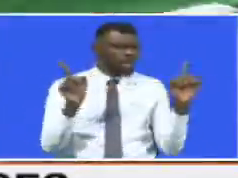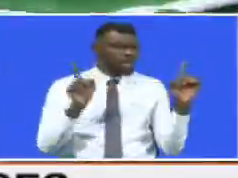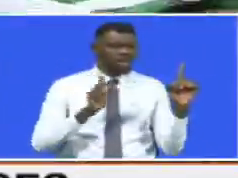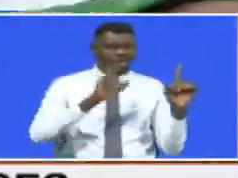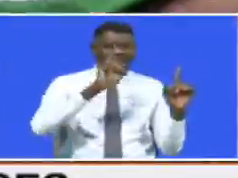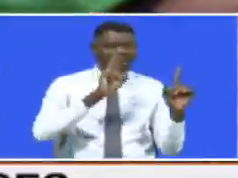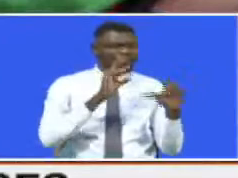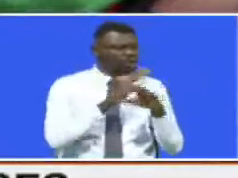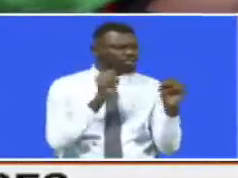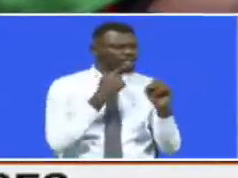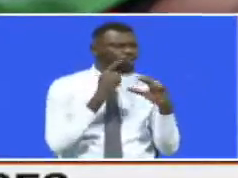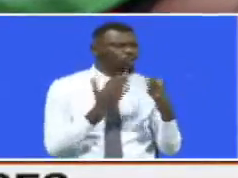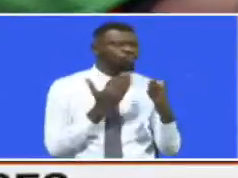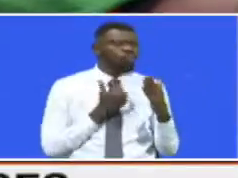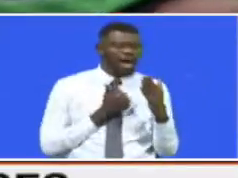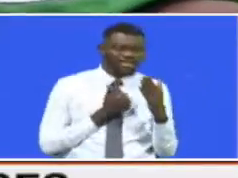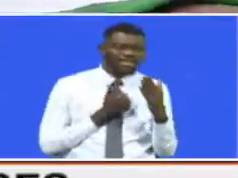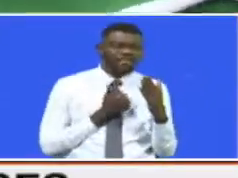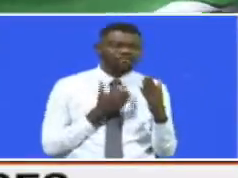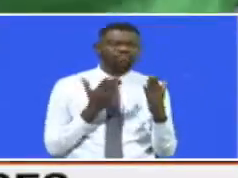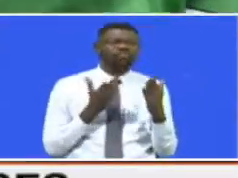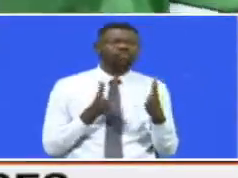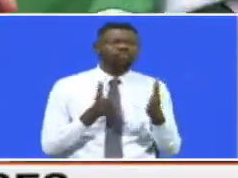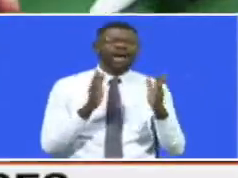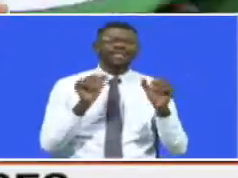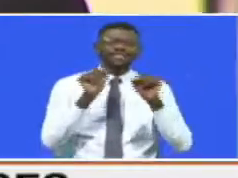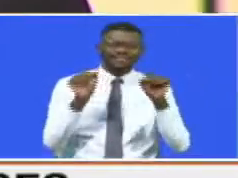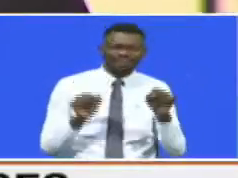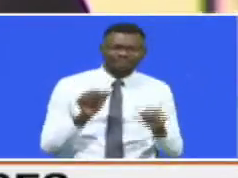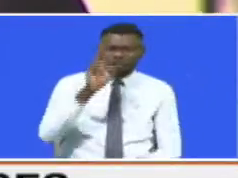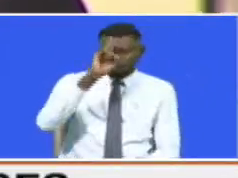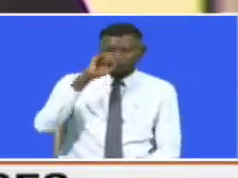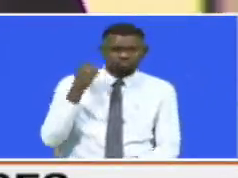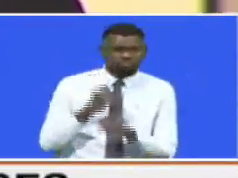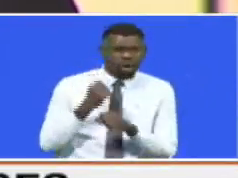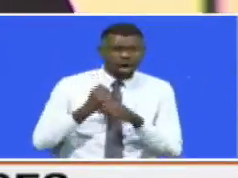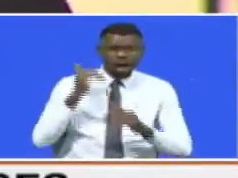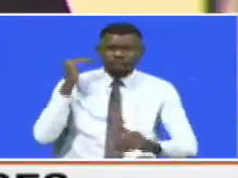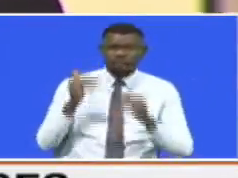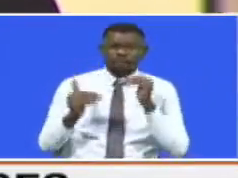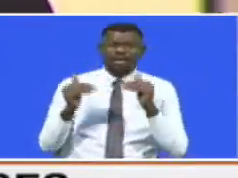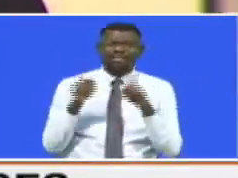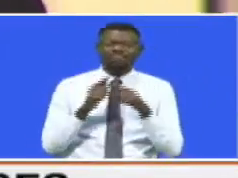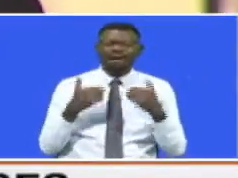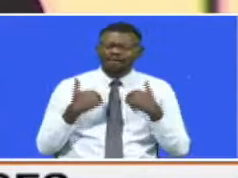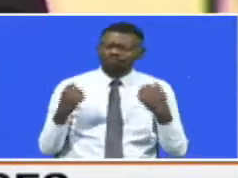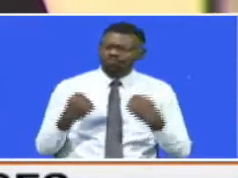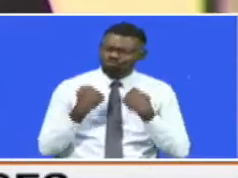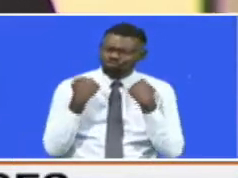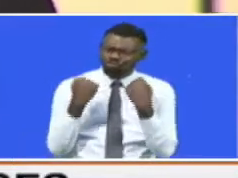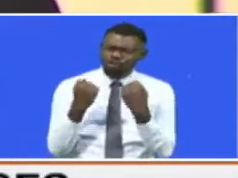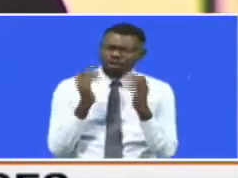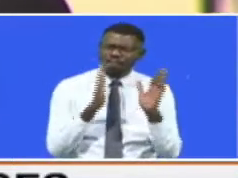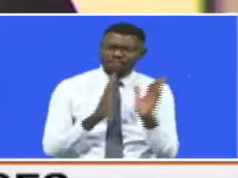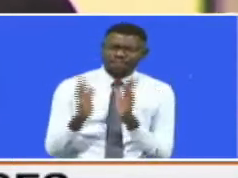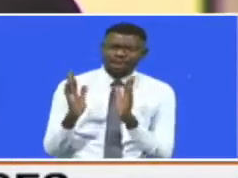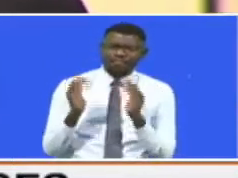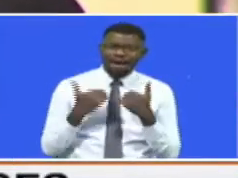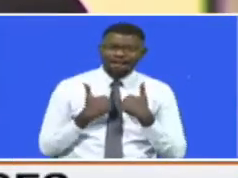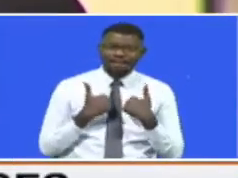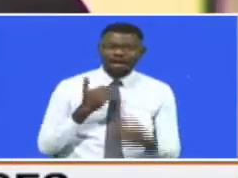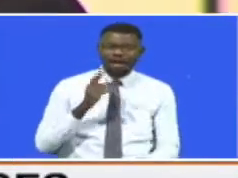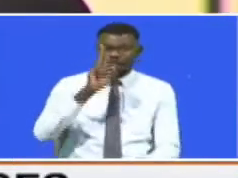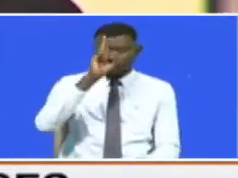ensuring that the criminal justice system is run professionally. There must also be robust mechanisms throughout the